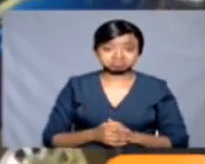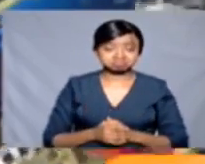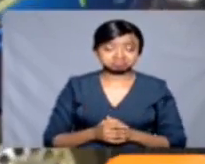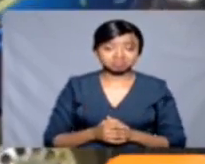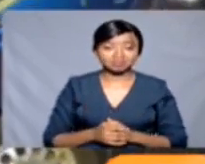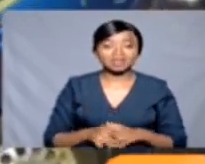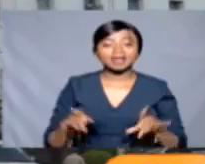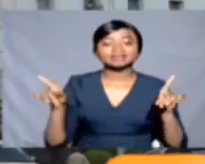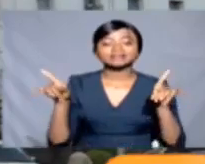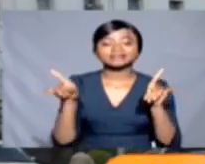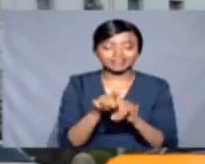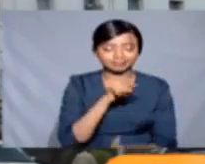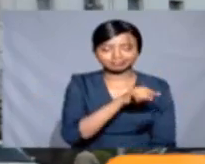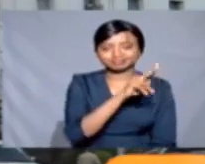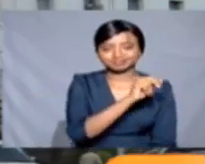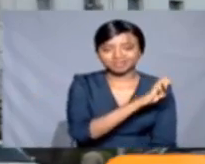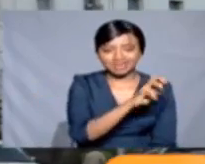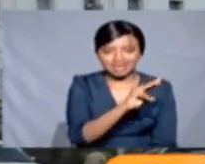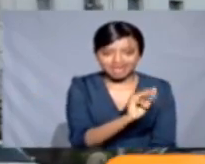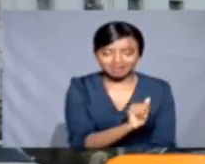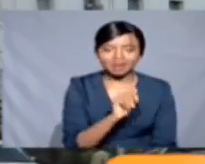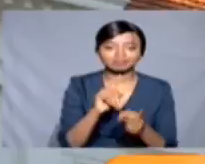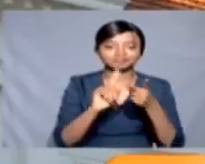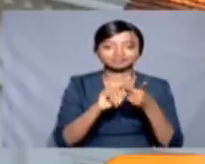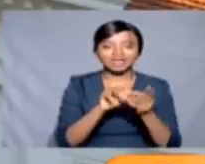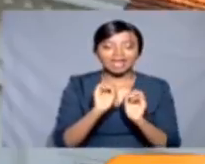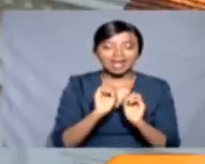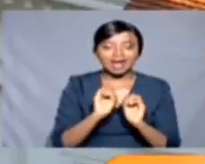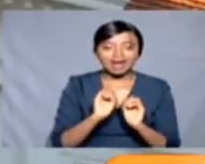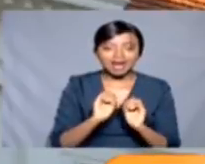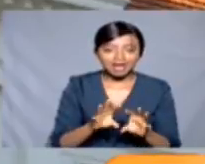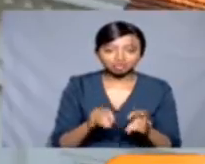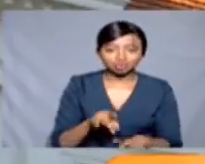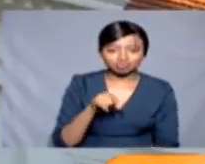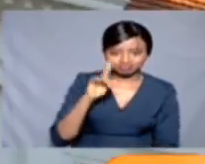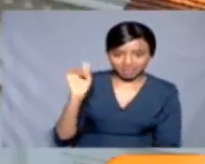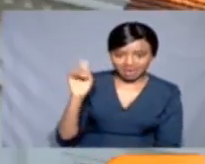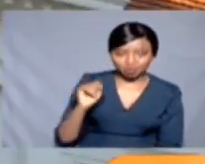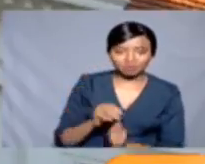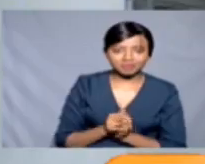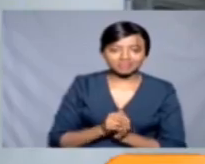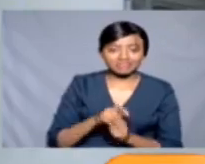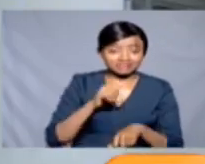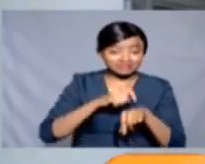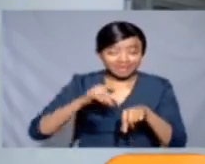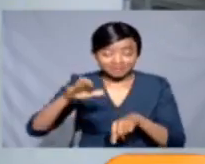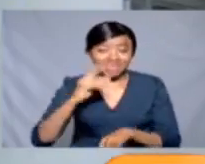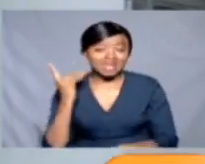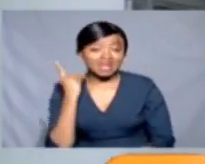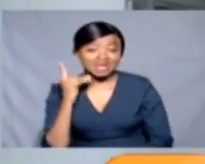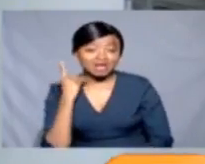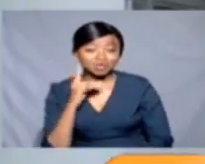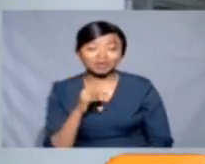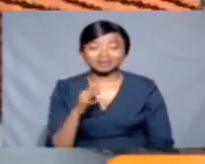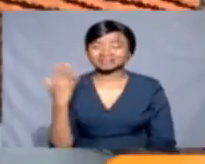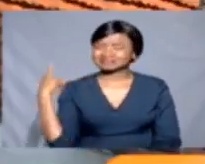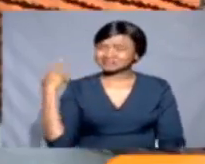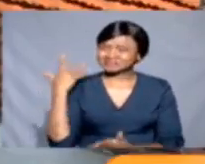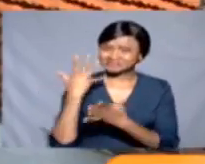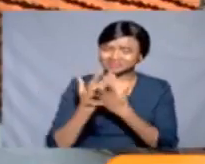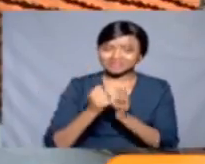same applies to NEMA and the county government of Nairobi when it comes to Dandora dam site. Over the last four